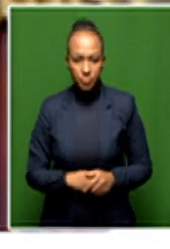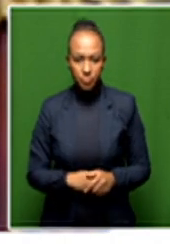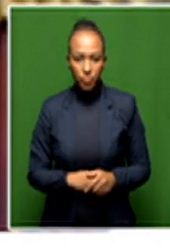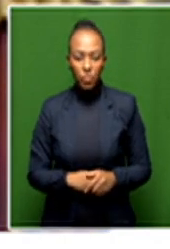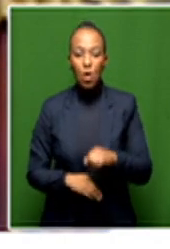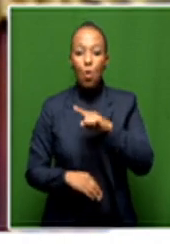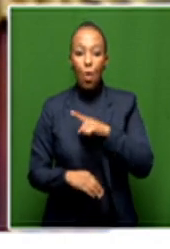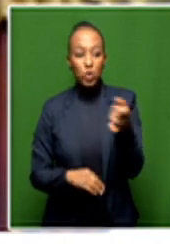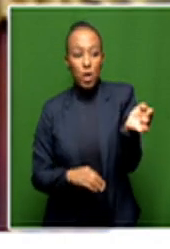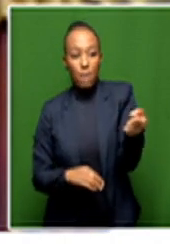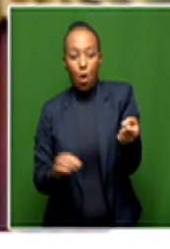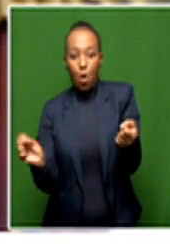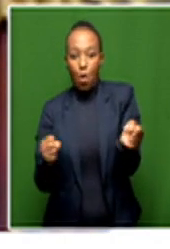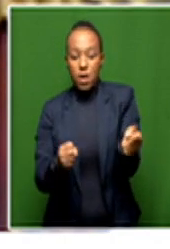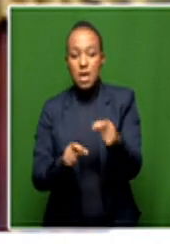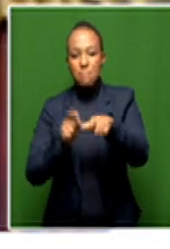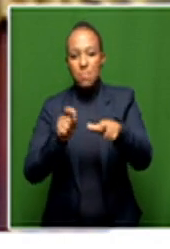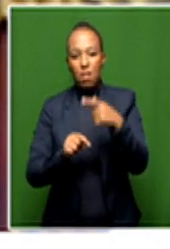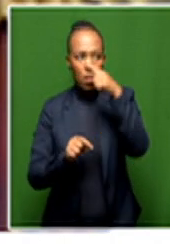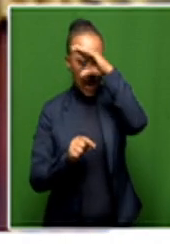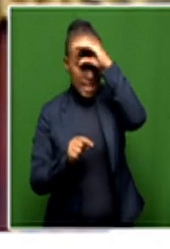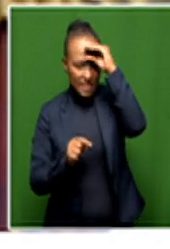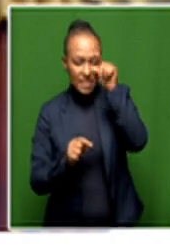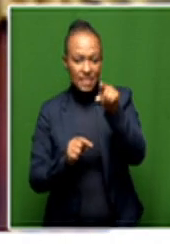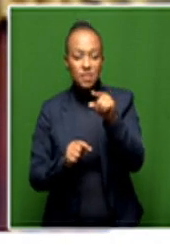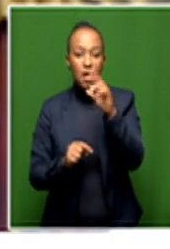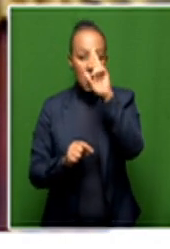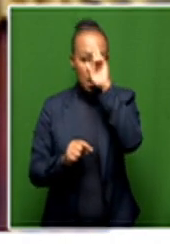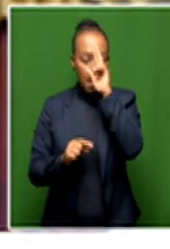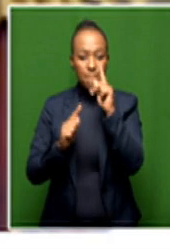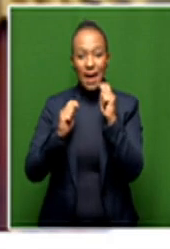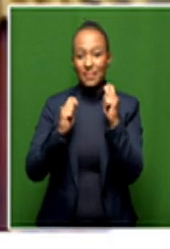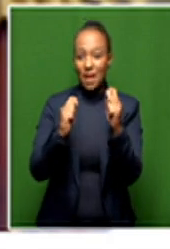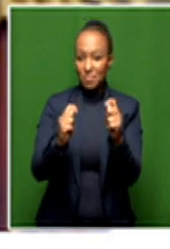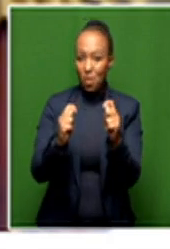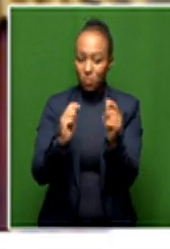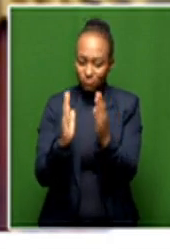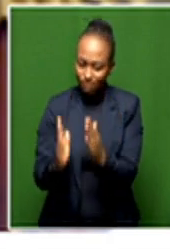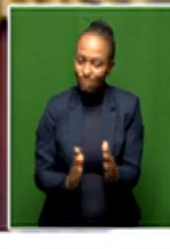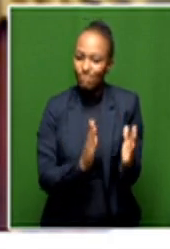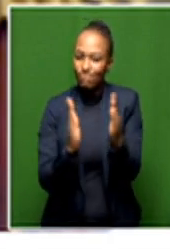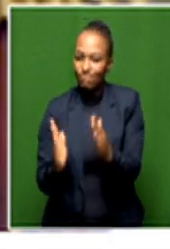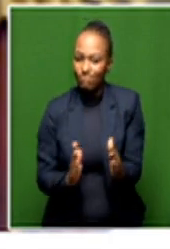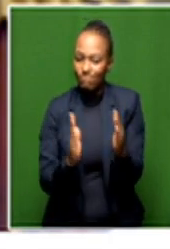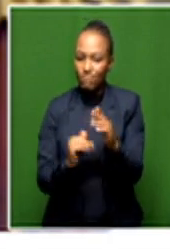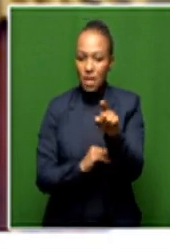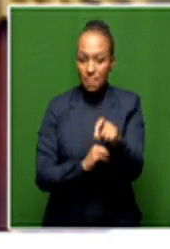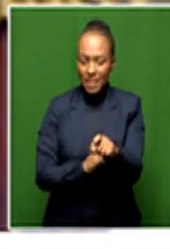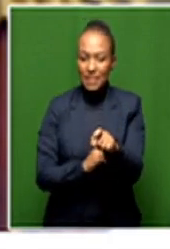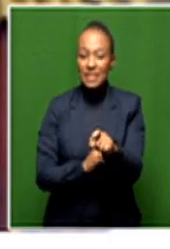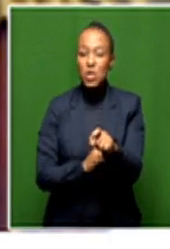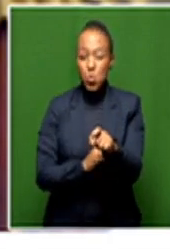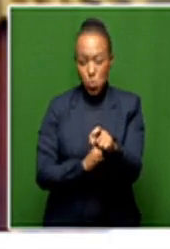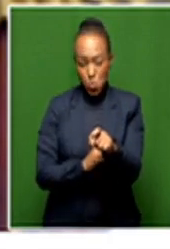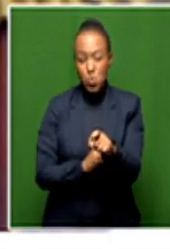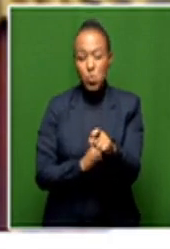to employ these people. Also, remember there must be transport arranged as well, so it's going to be